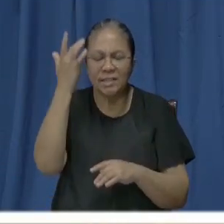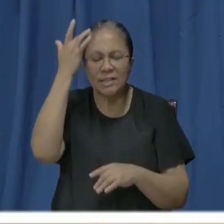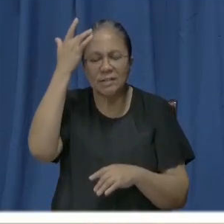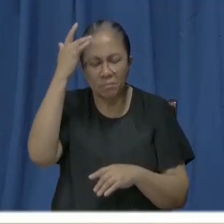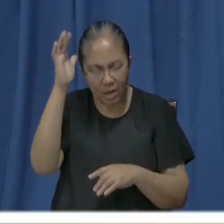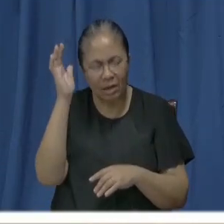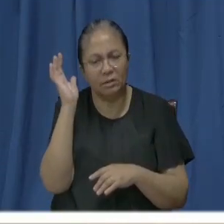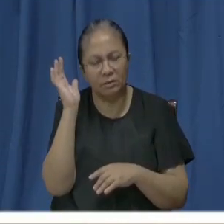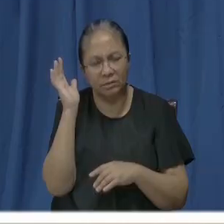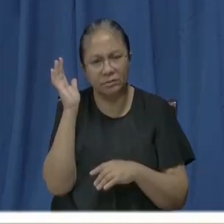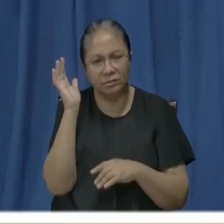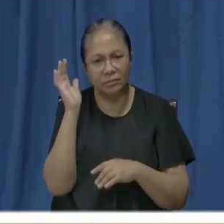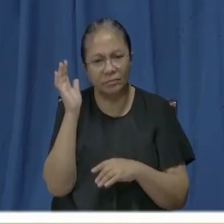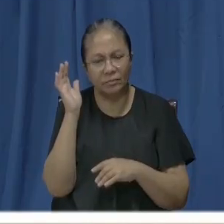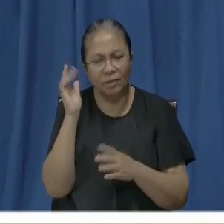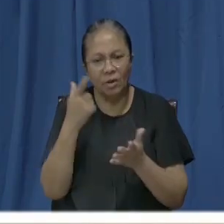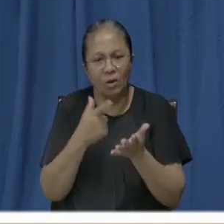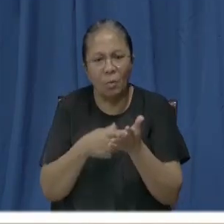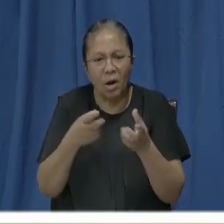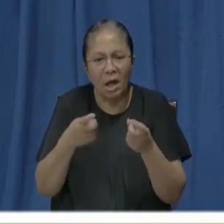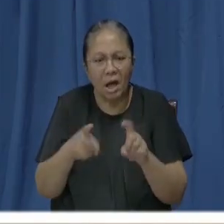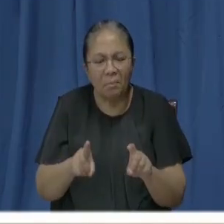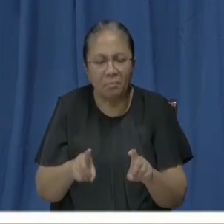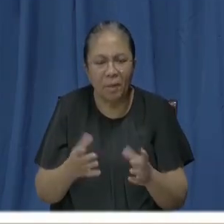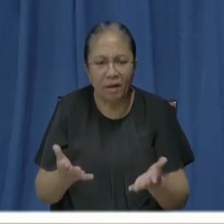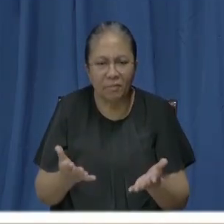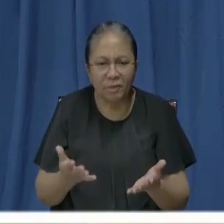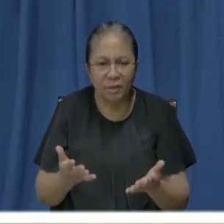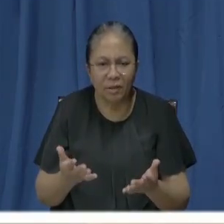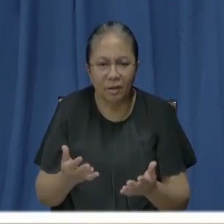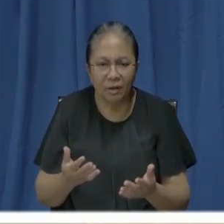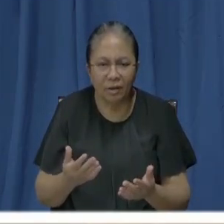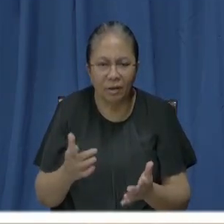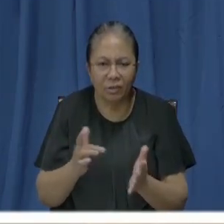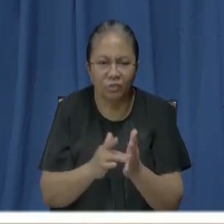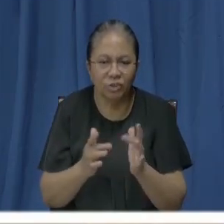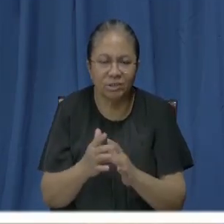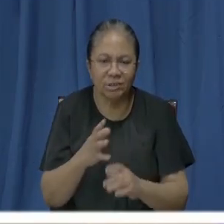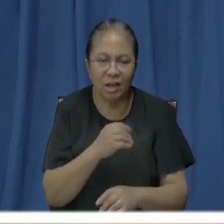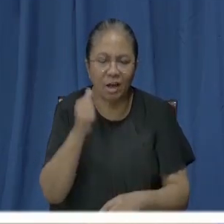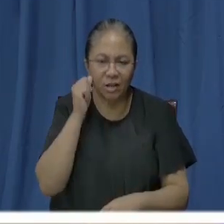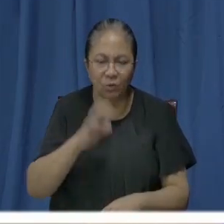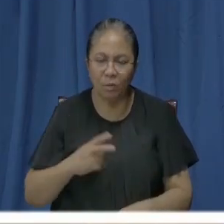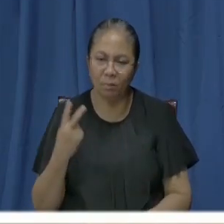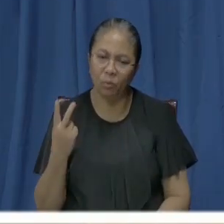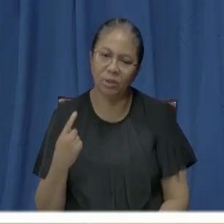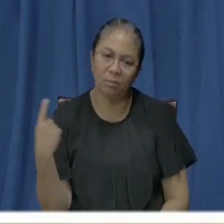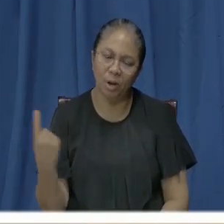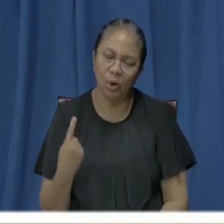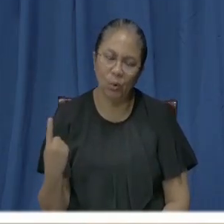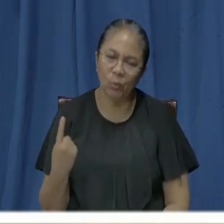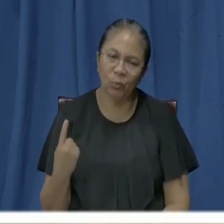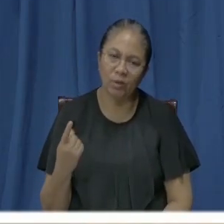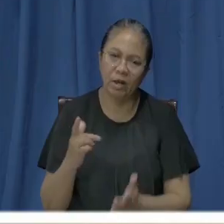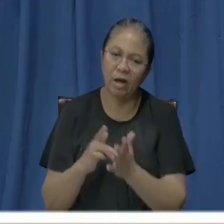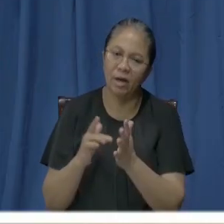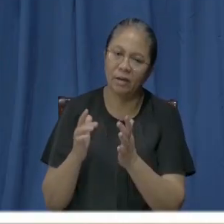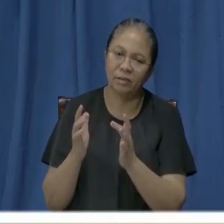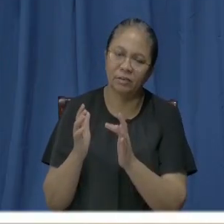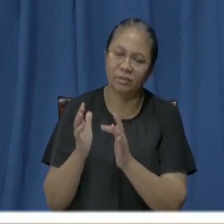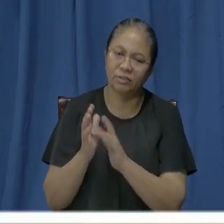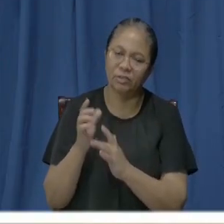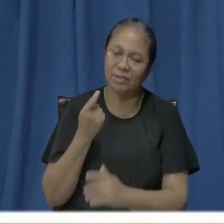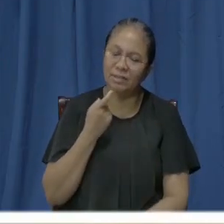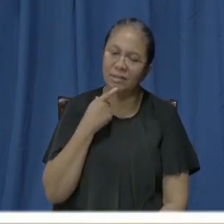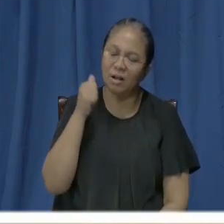up, it ends up with him and the woman alone. And he says to them, he says